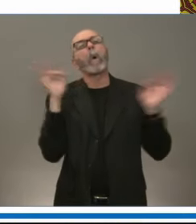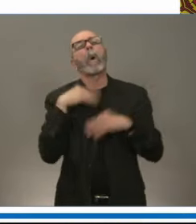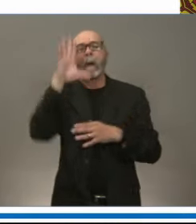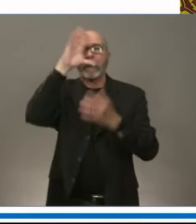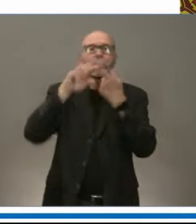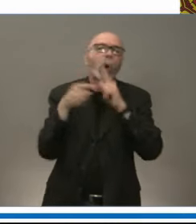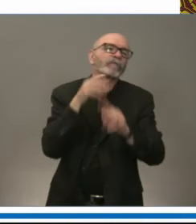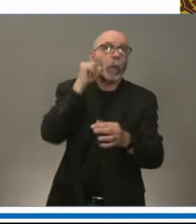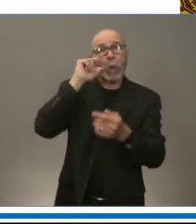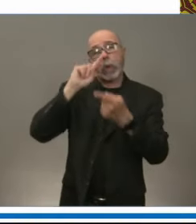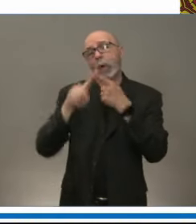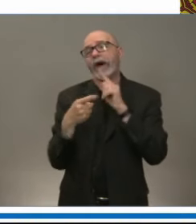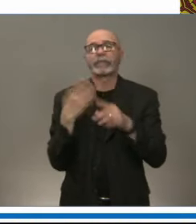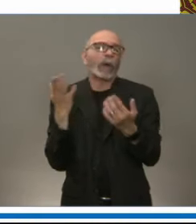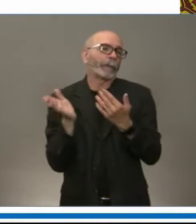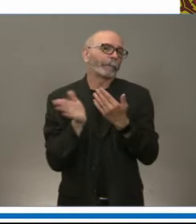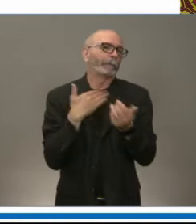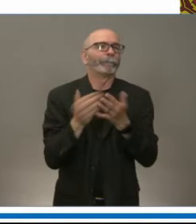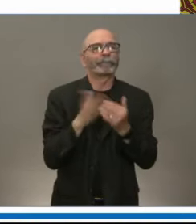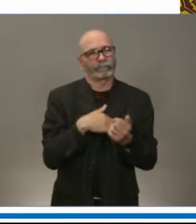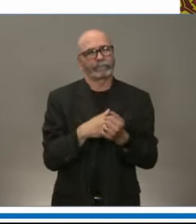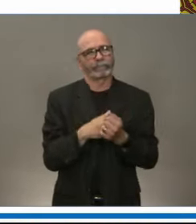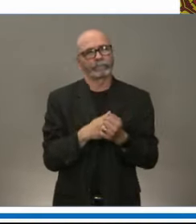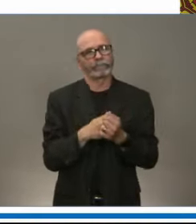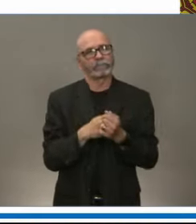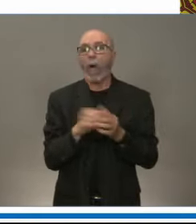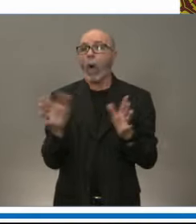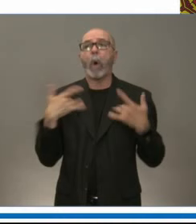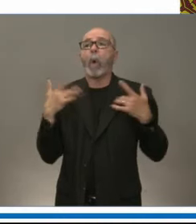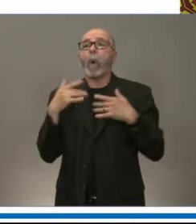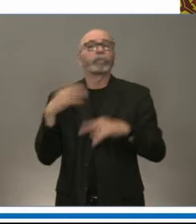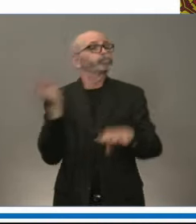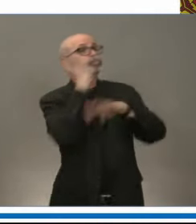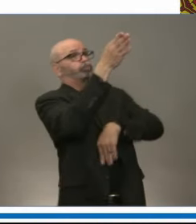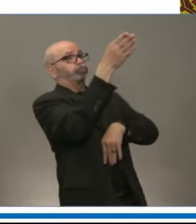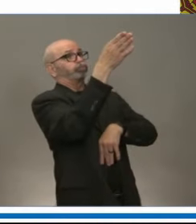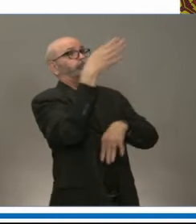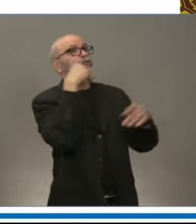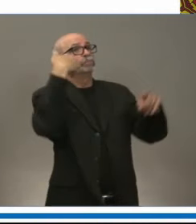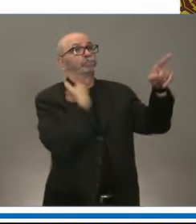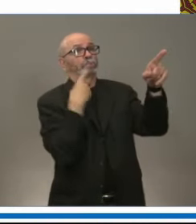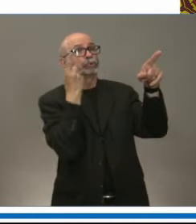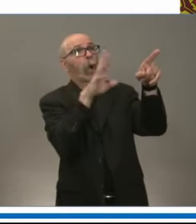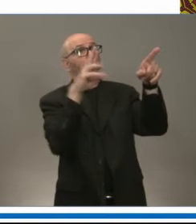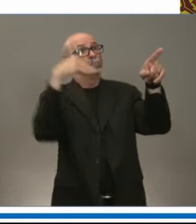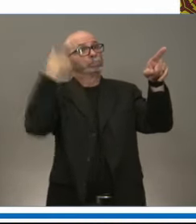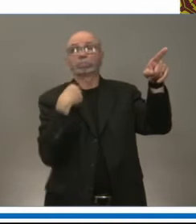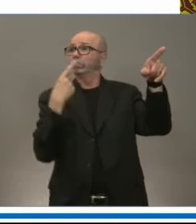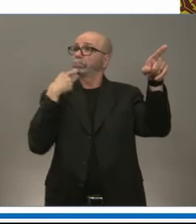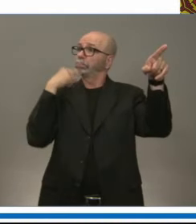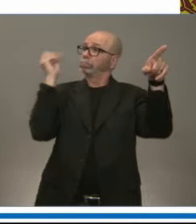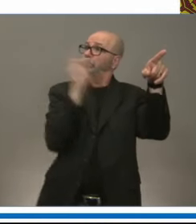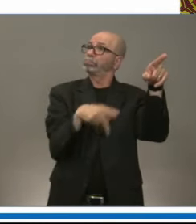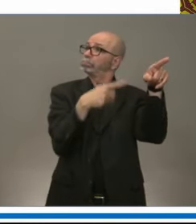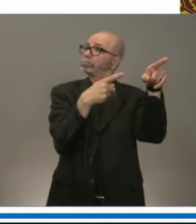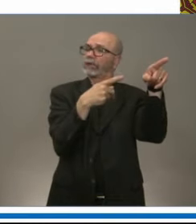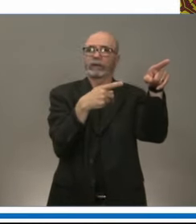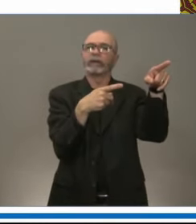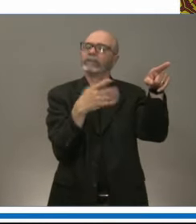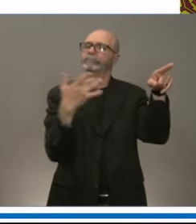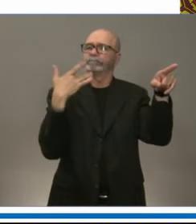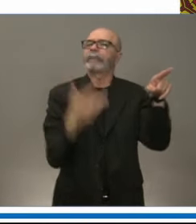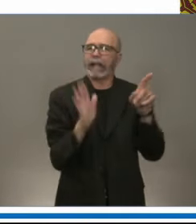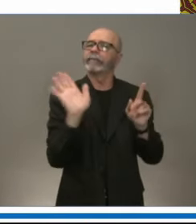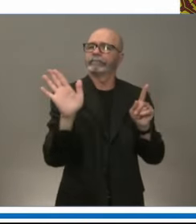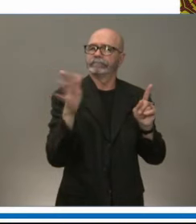We'll take it. We'll take any questions you may have. Thanks, Premier. Just a reminder, there'll be one question and